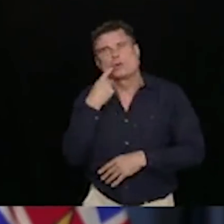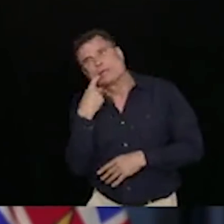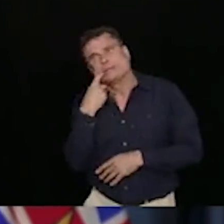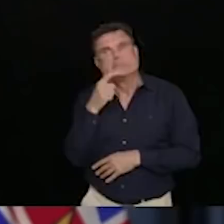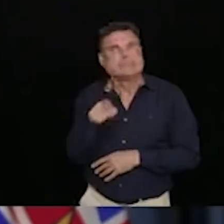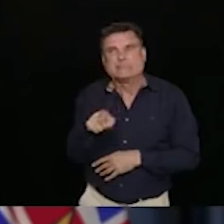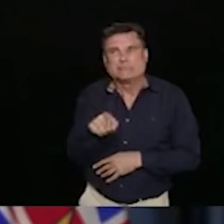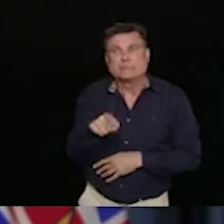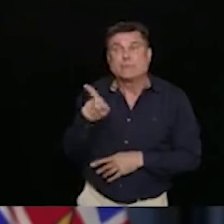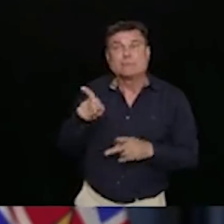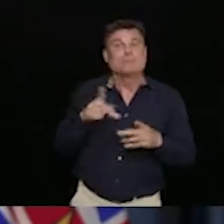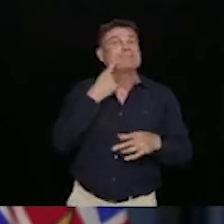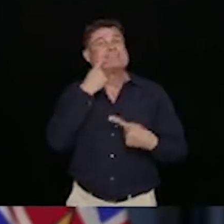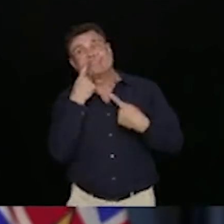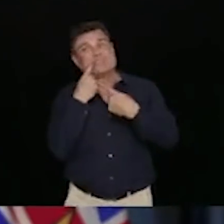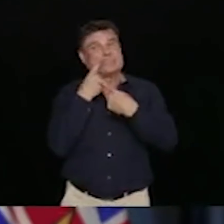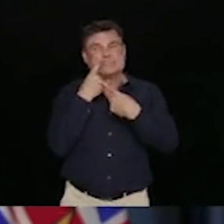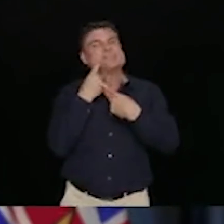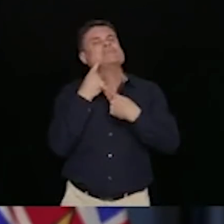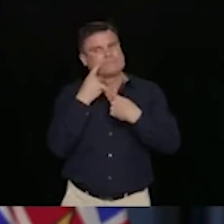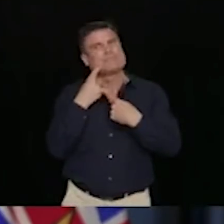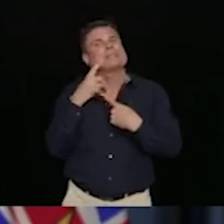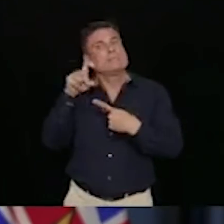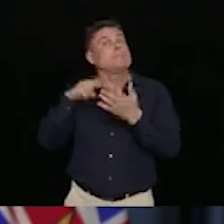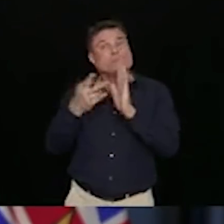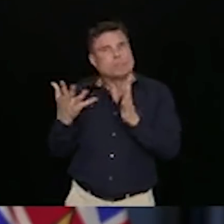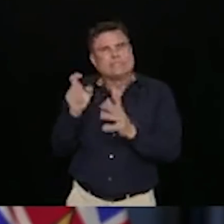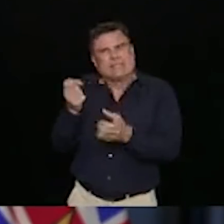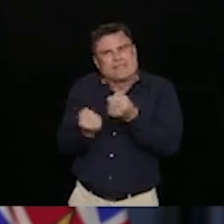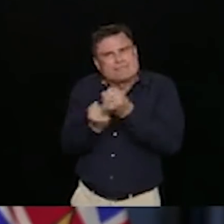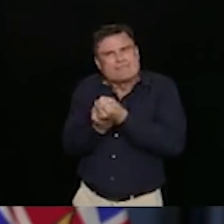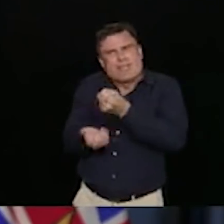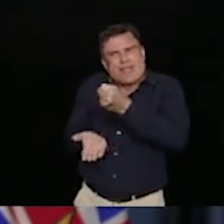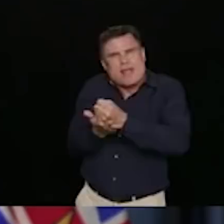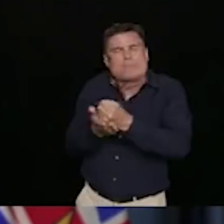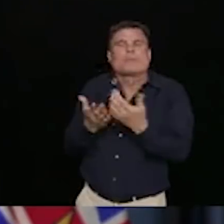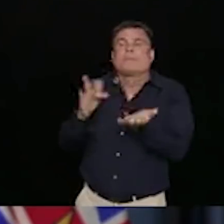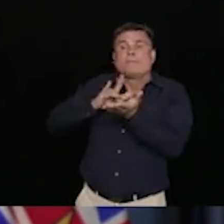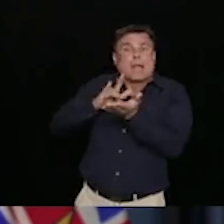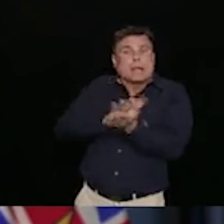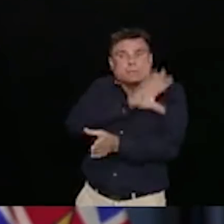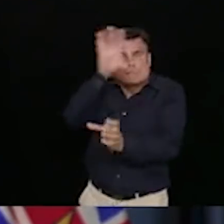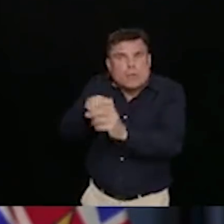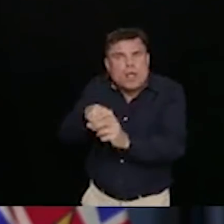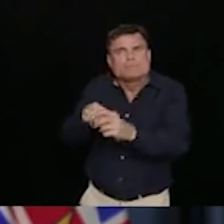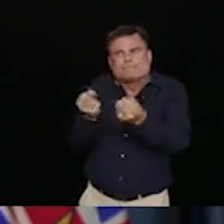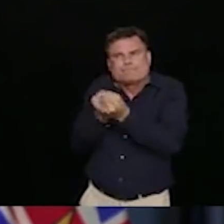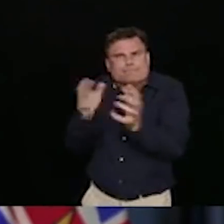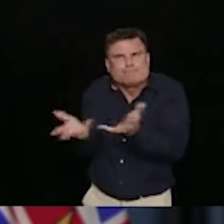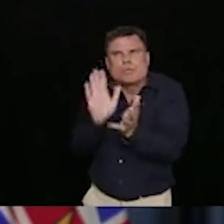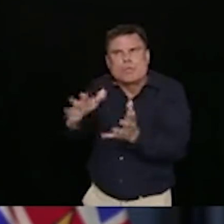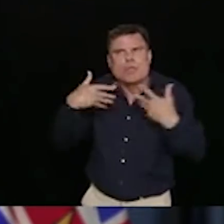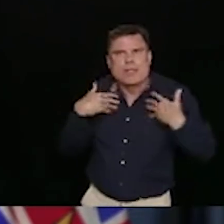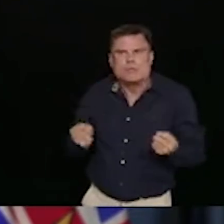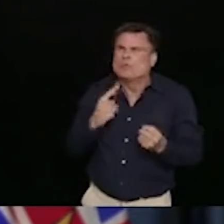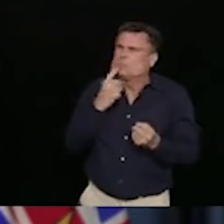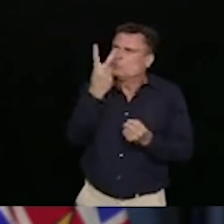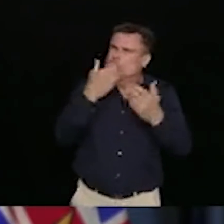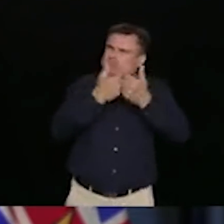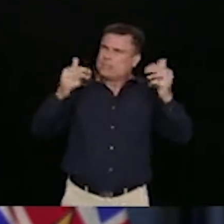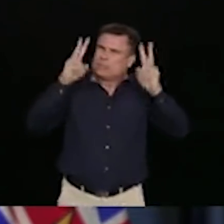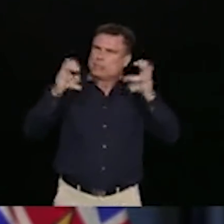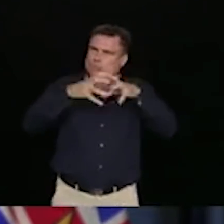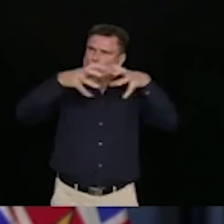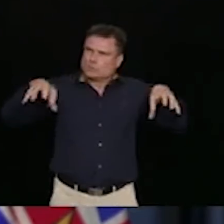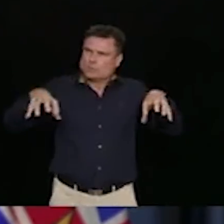to stop making those choices without intervention, without medical intervention. So I think they're two completely different things. The fact that the